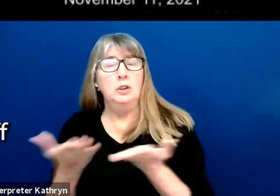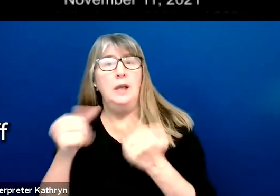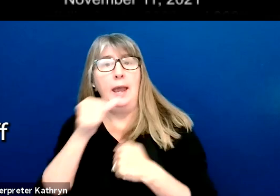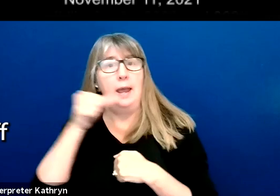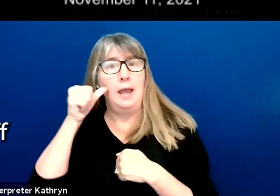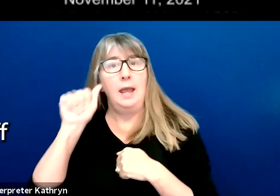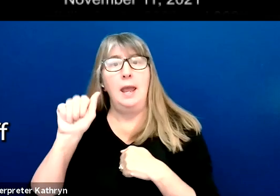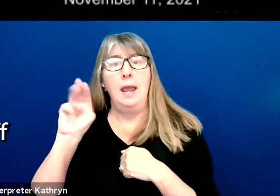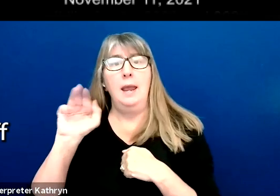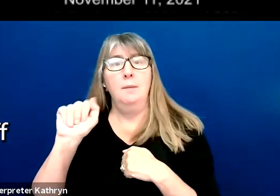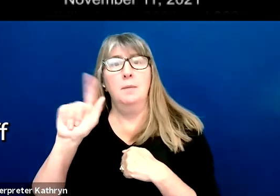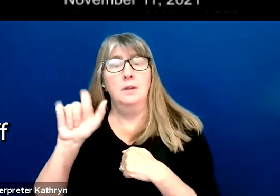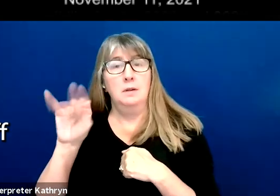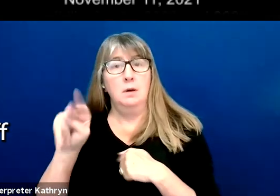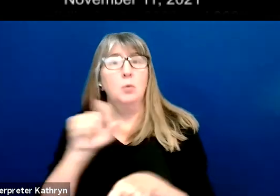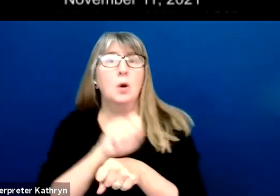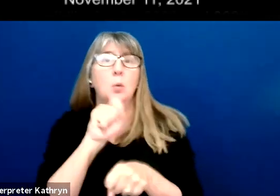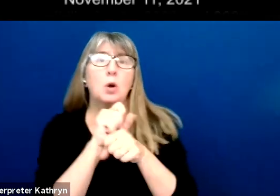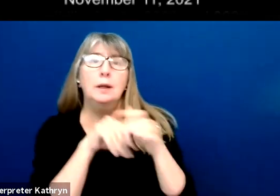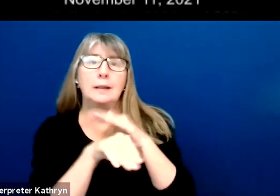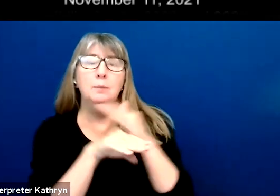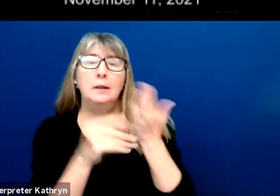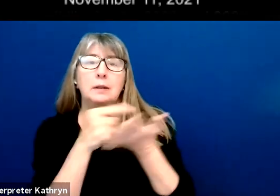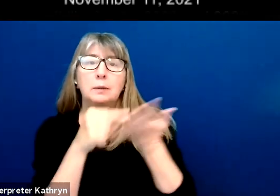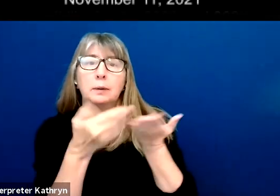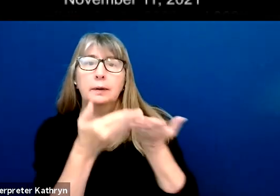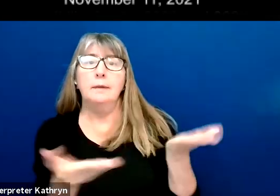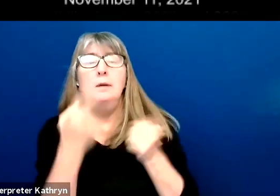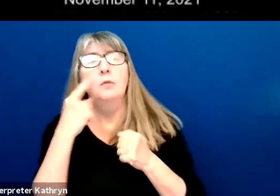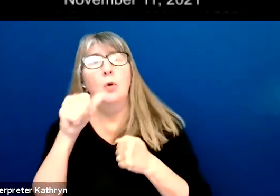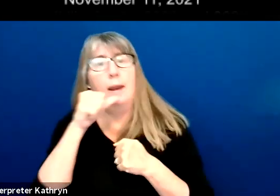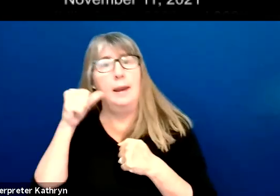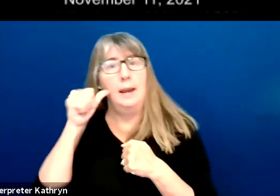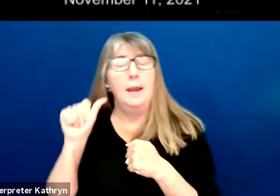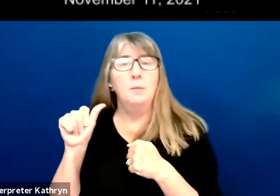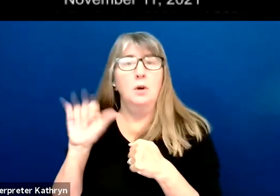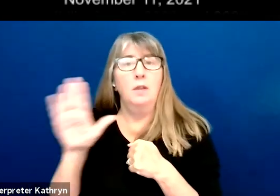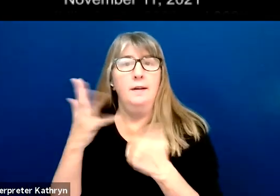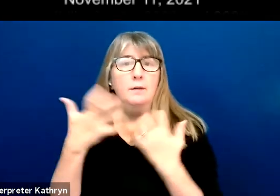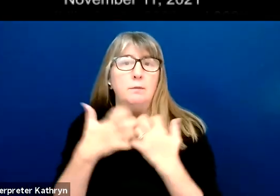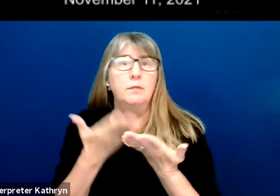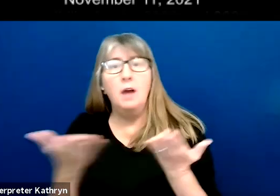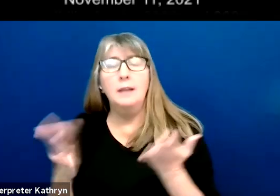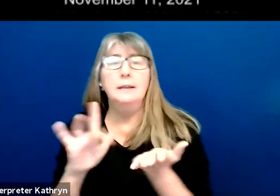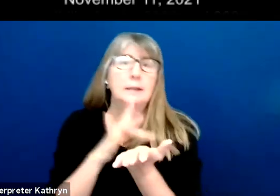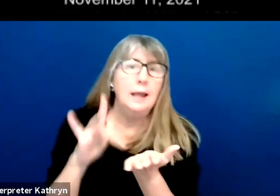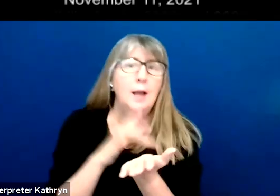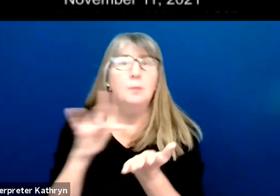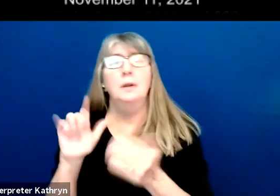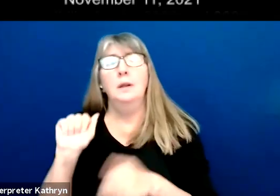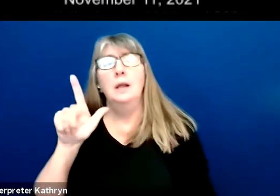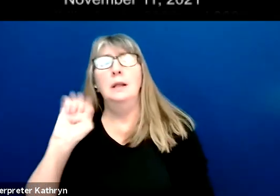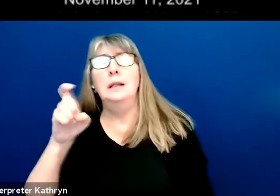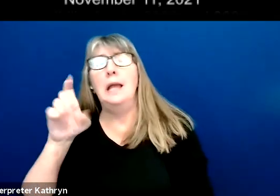on accessibility stuff for for Amazon's devices, tablets, Alexa devices,